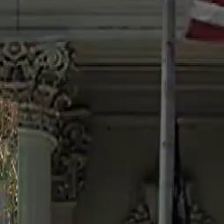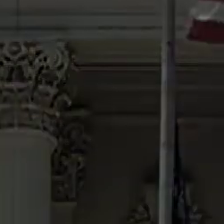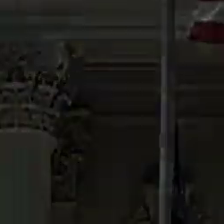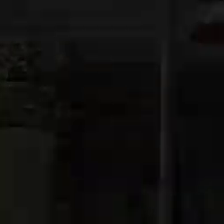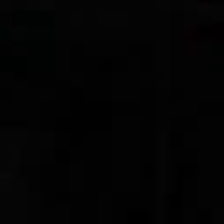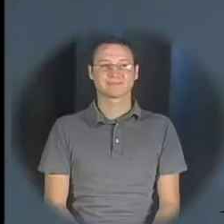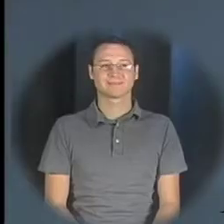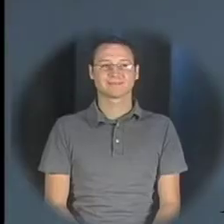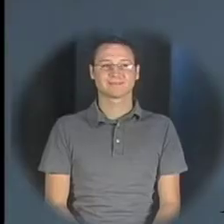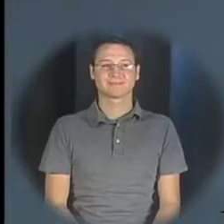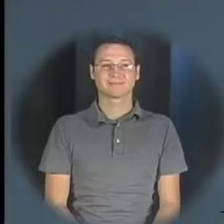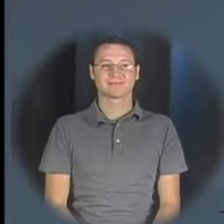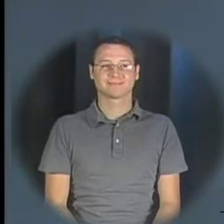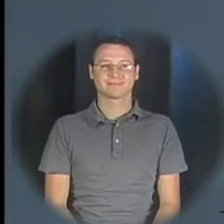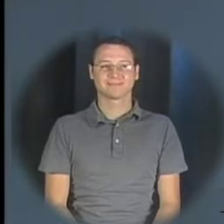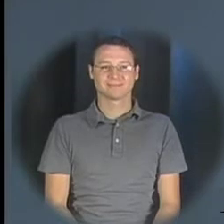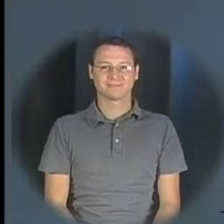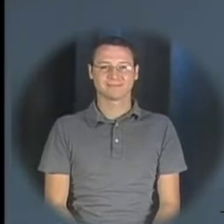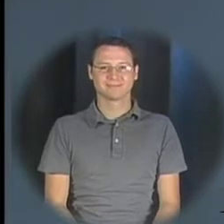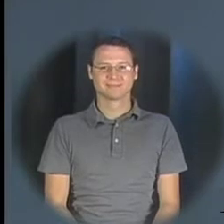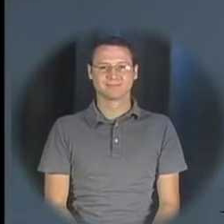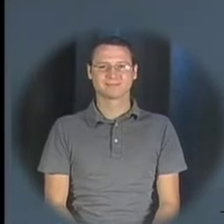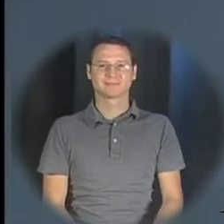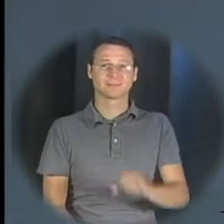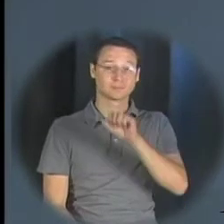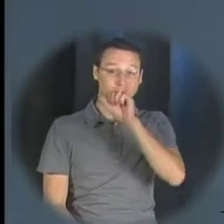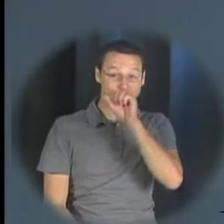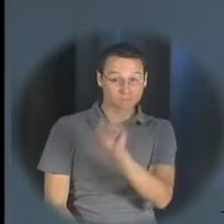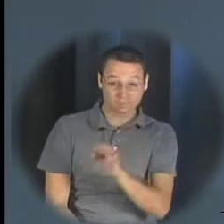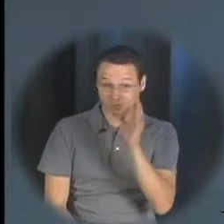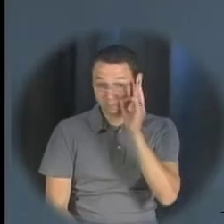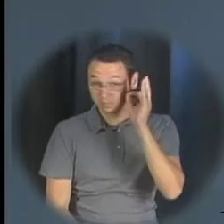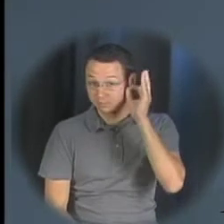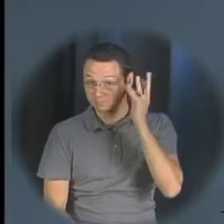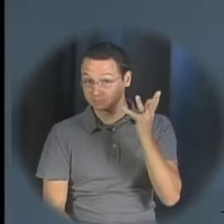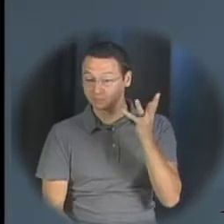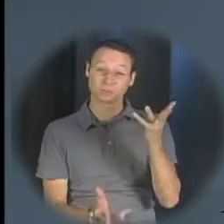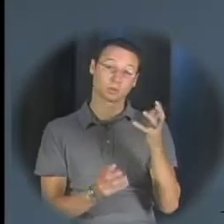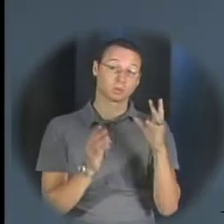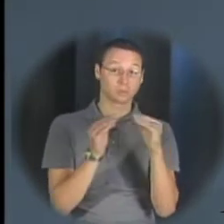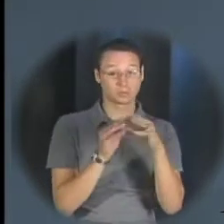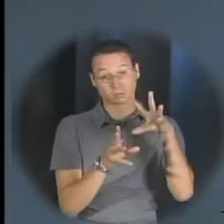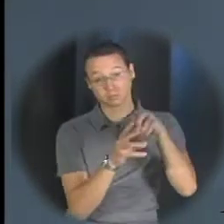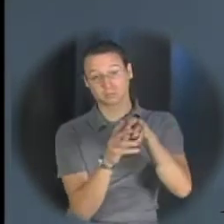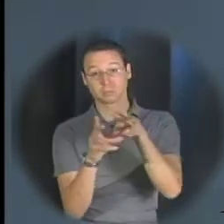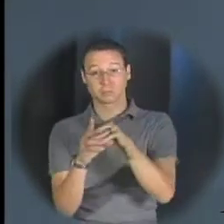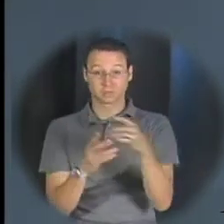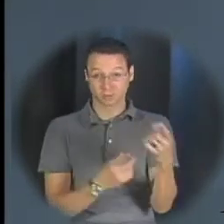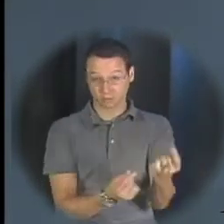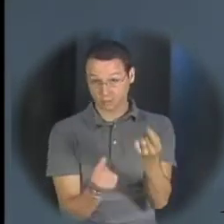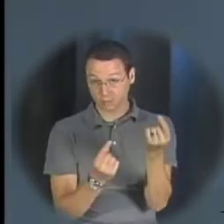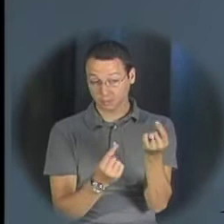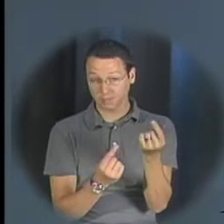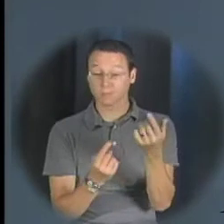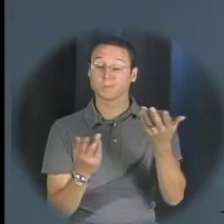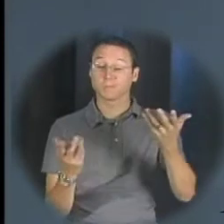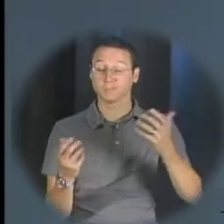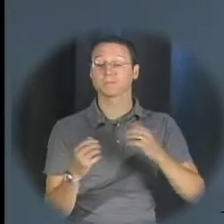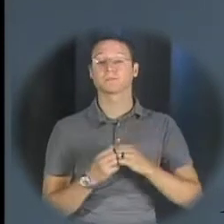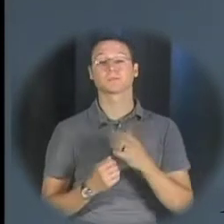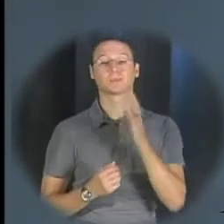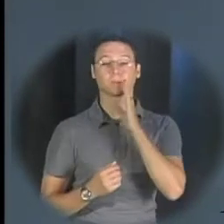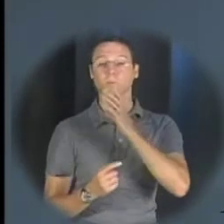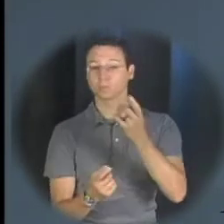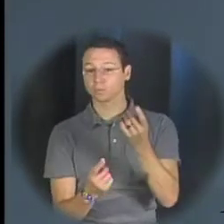Thank you. You may now... Do you love Boone? Would you like to become more involved as a student leader? If so, there will be